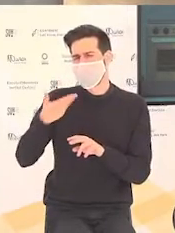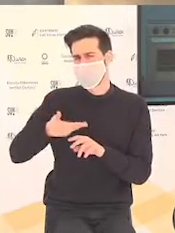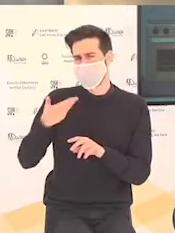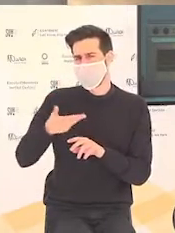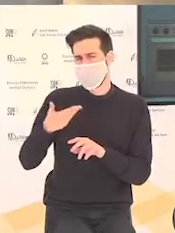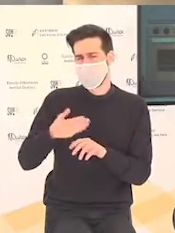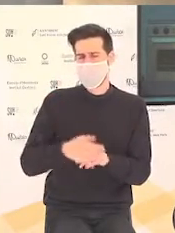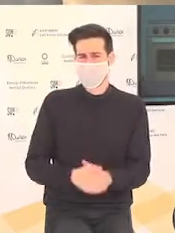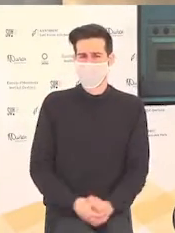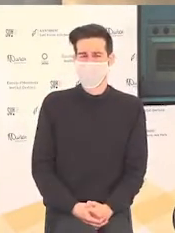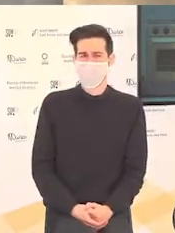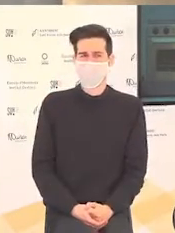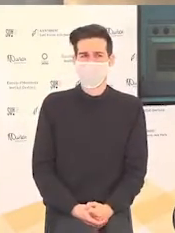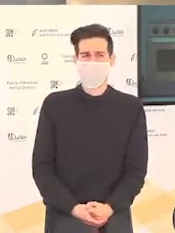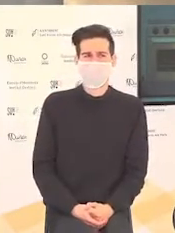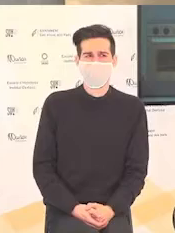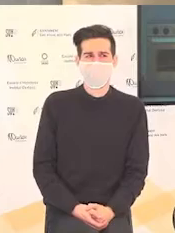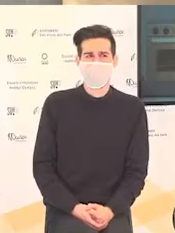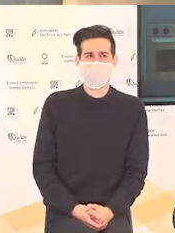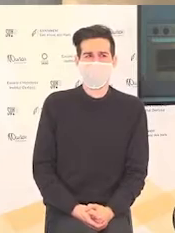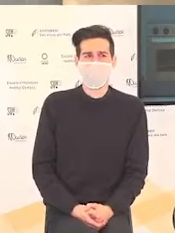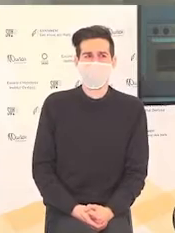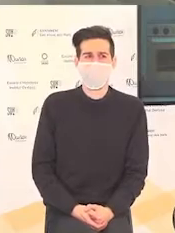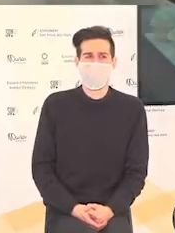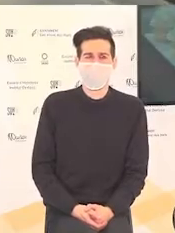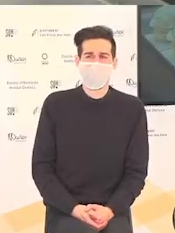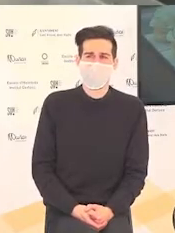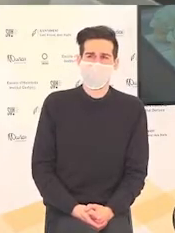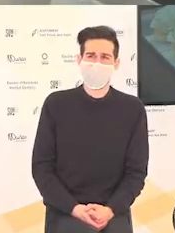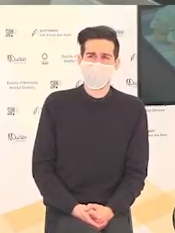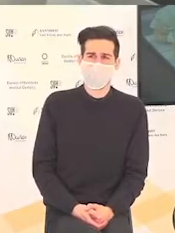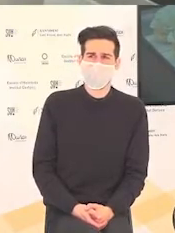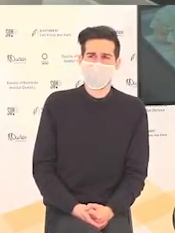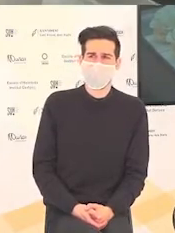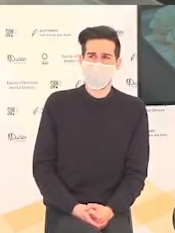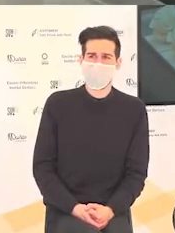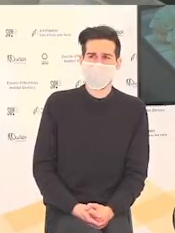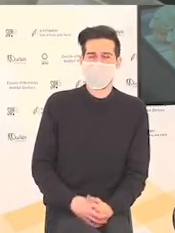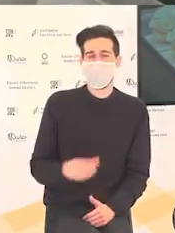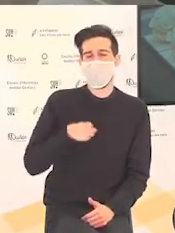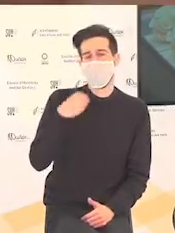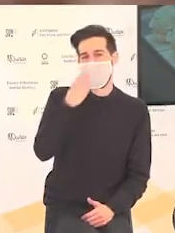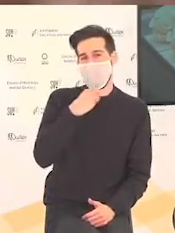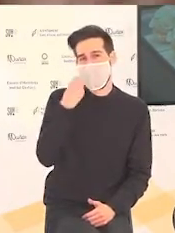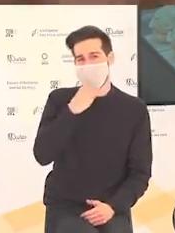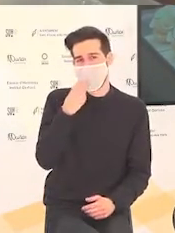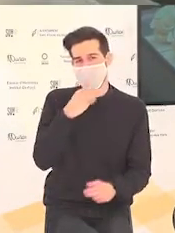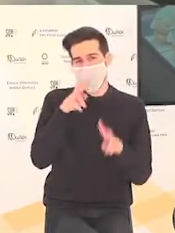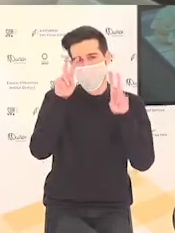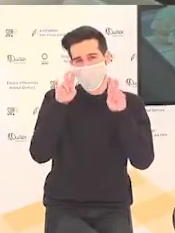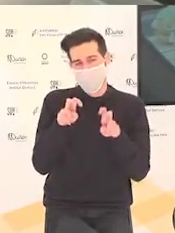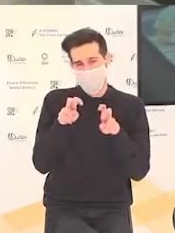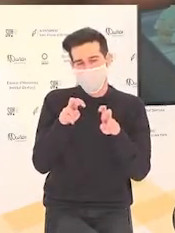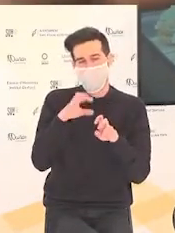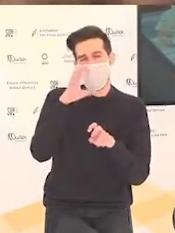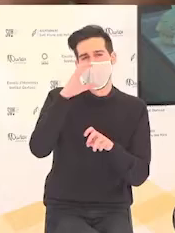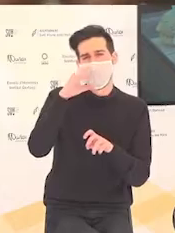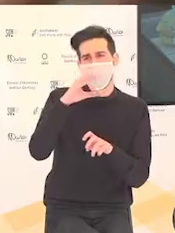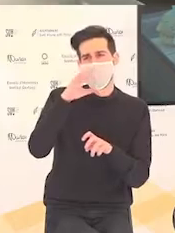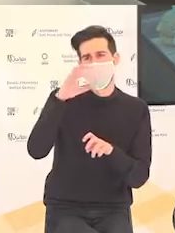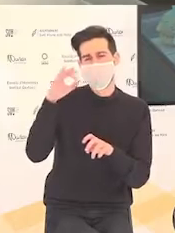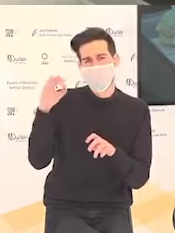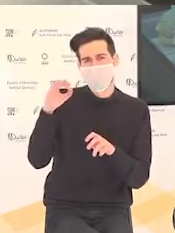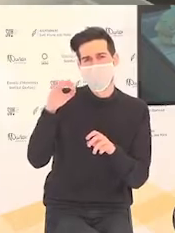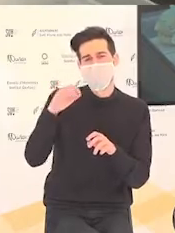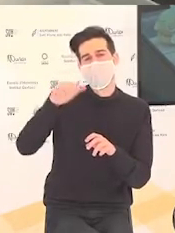going to bore you by doing all of this here. Bien, no voy a aburrirle seguramente colocando el coco en todas las piezas que tengo aquí.